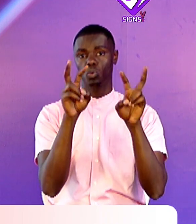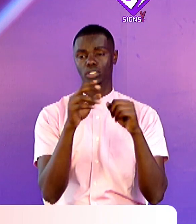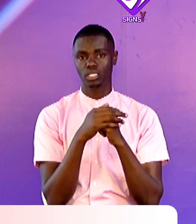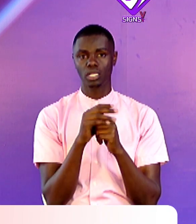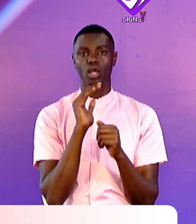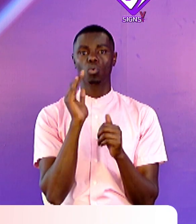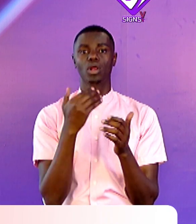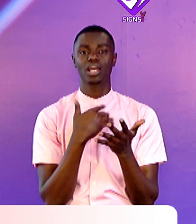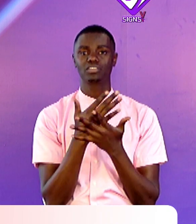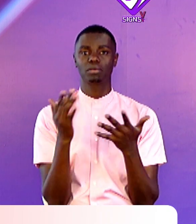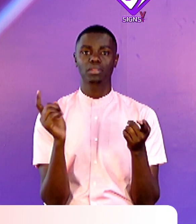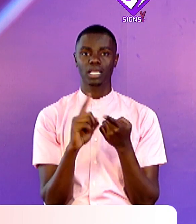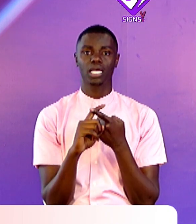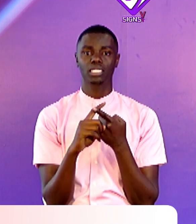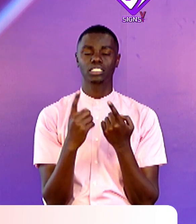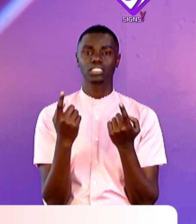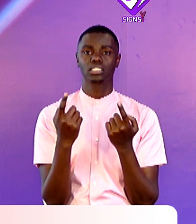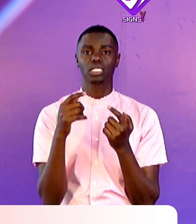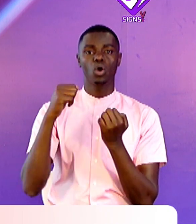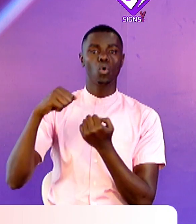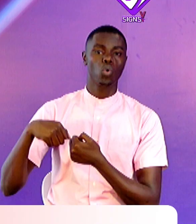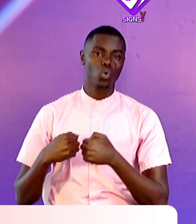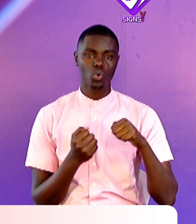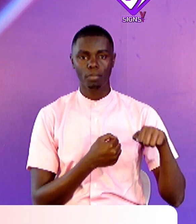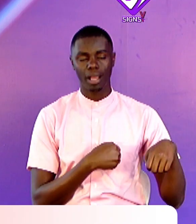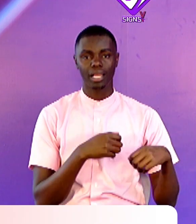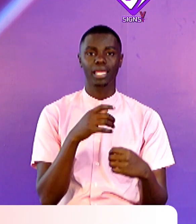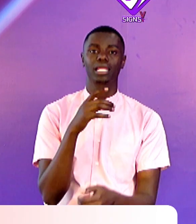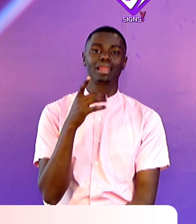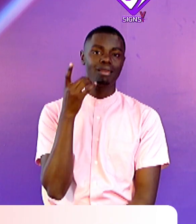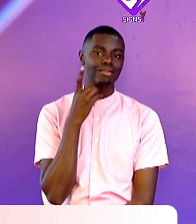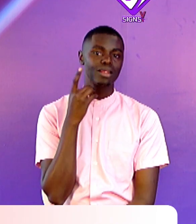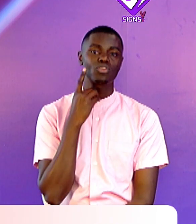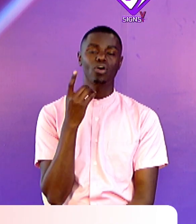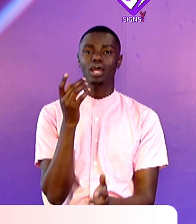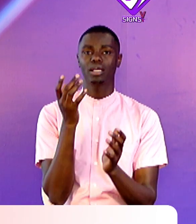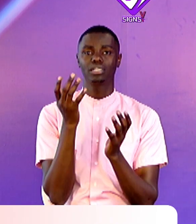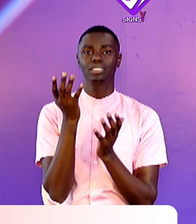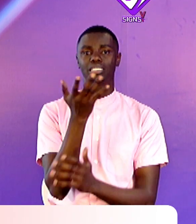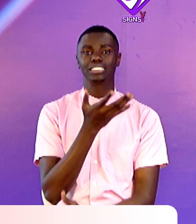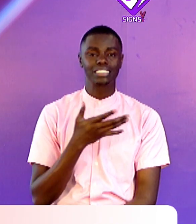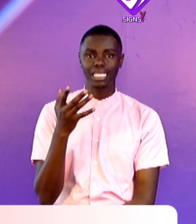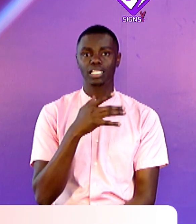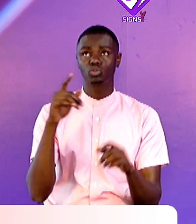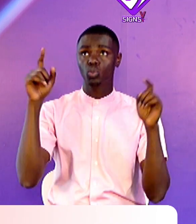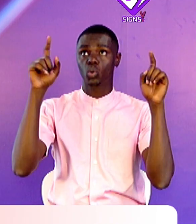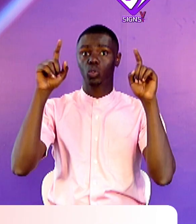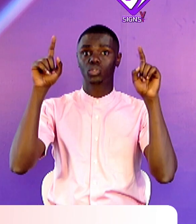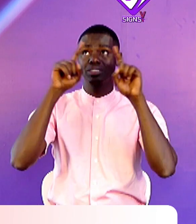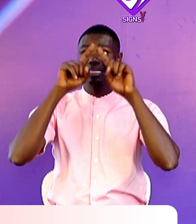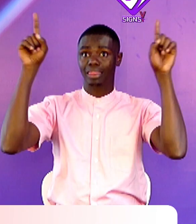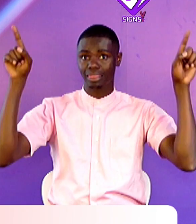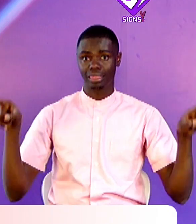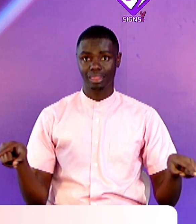at Uhuru Park. Not just at Uhuru, so many Dandora places. Stadium. Yes. They'll be putting large screens or something? Yes, they'll be putting large screens. And remember,